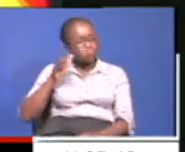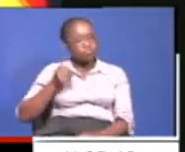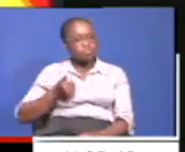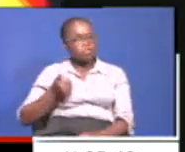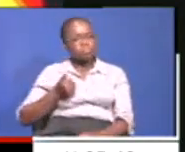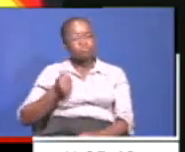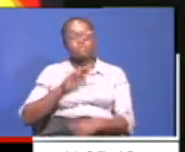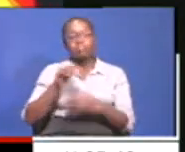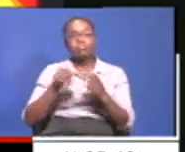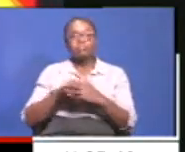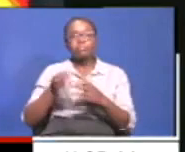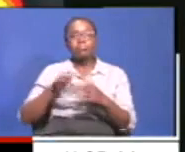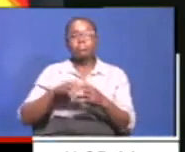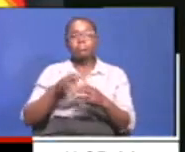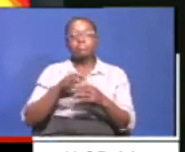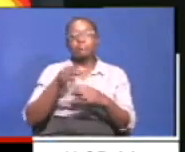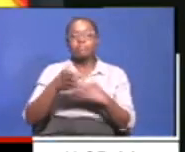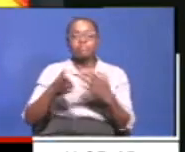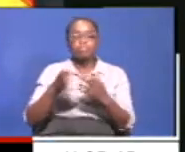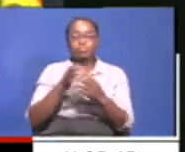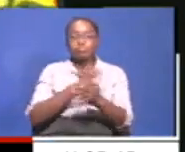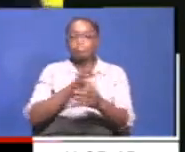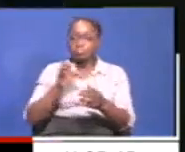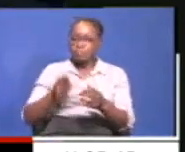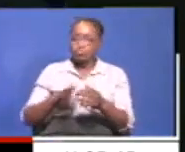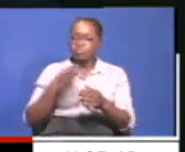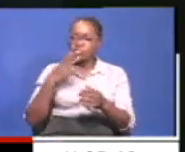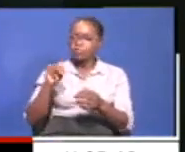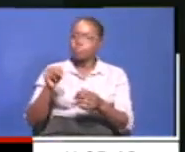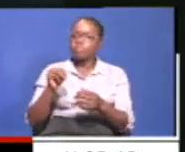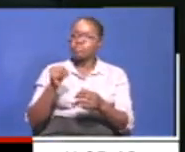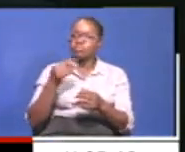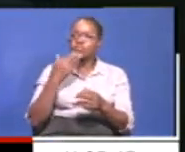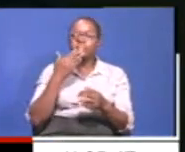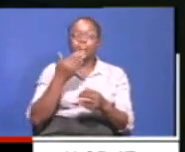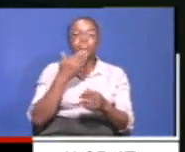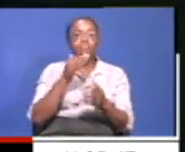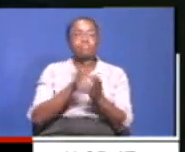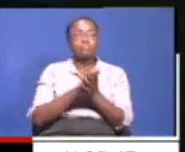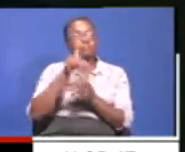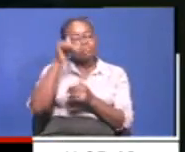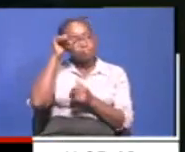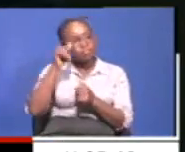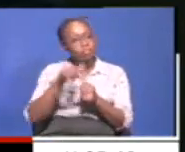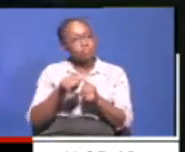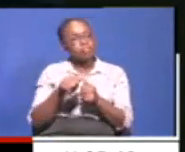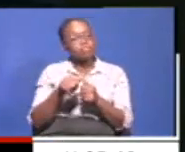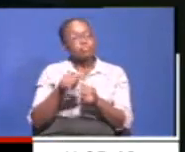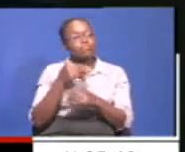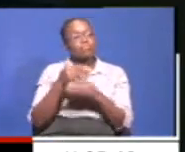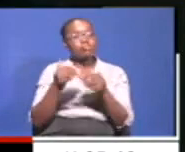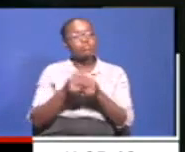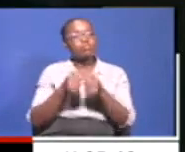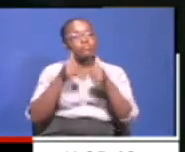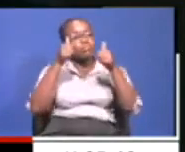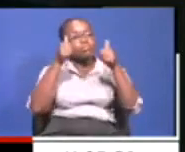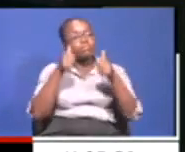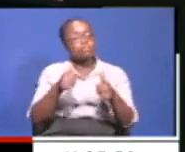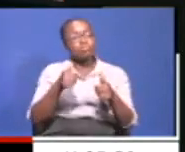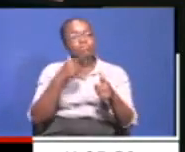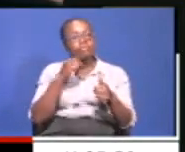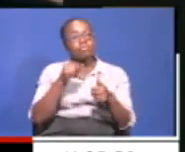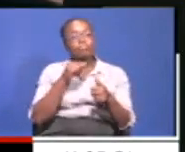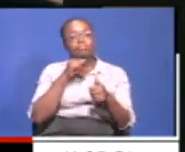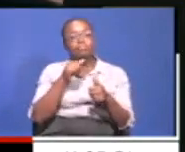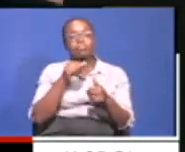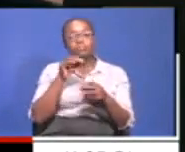are out here to empower our fellow women. Thank you. And remember also, our car is a billboard on wheels. So don't put your money